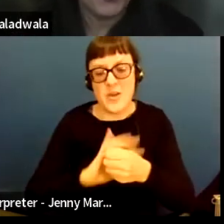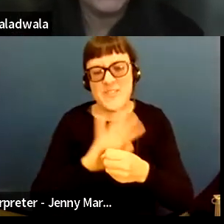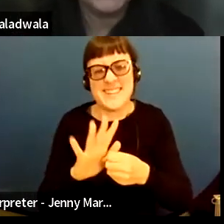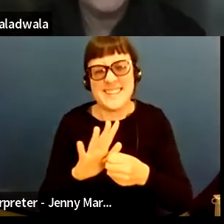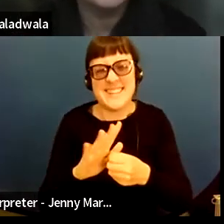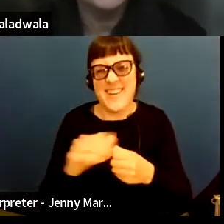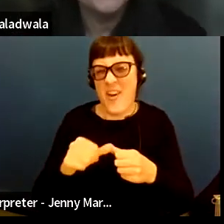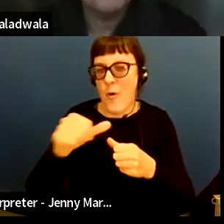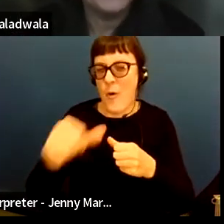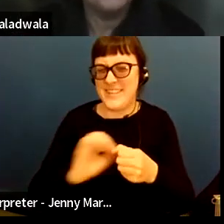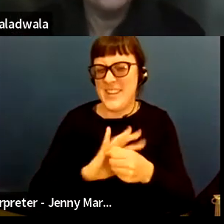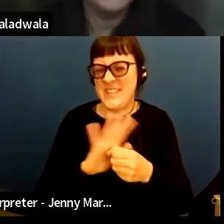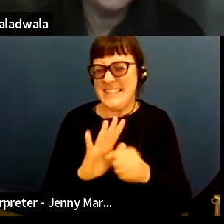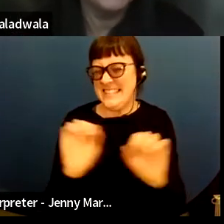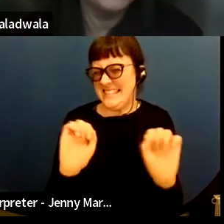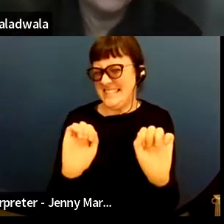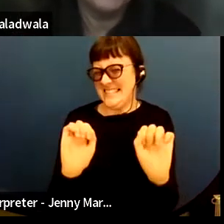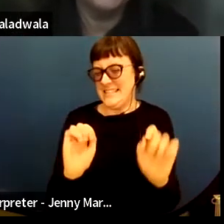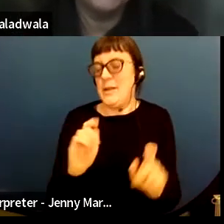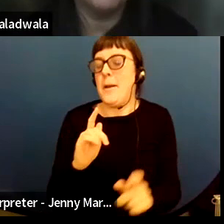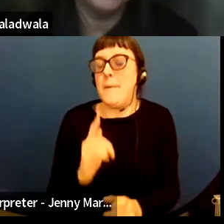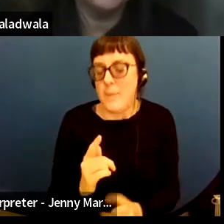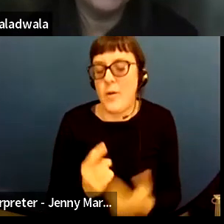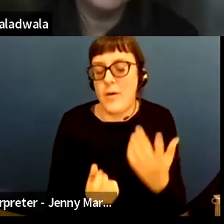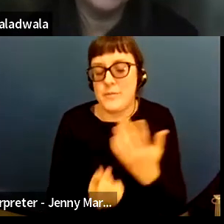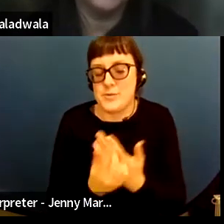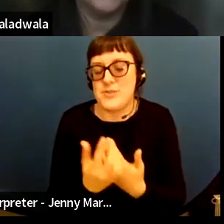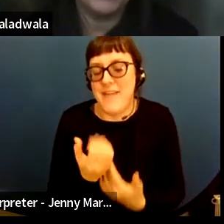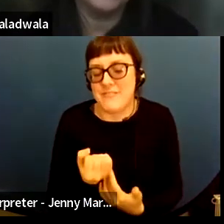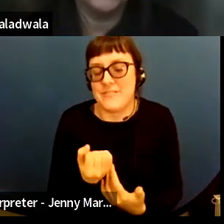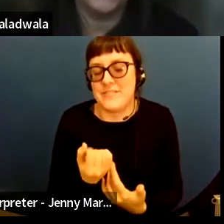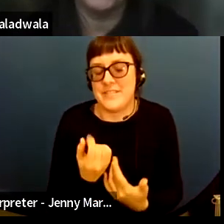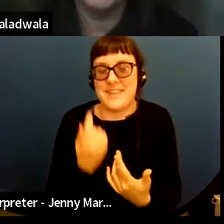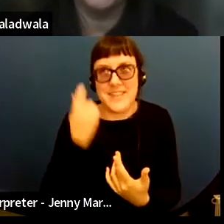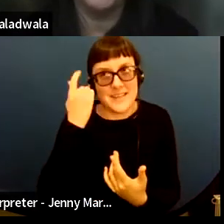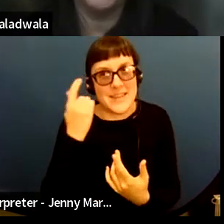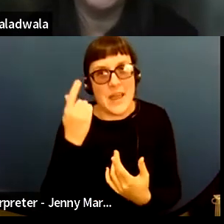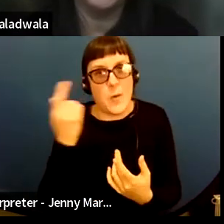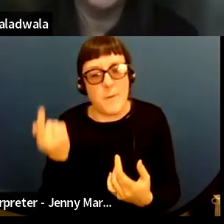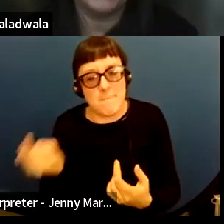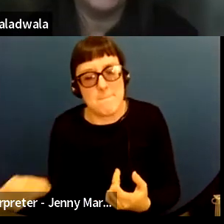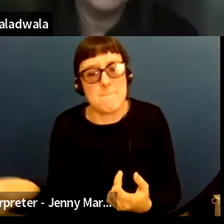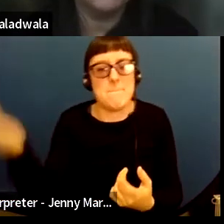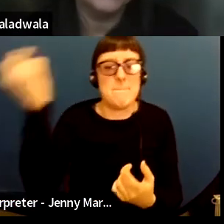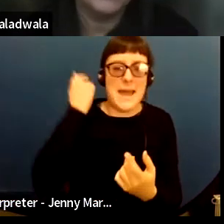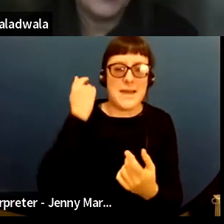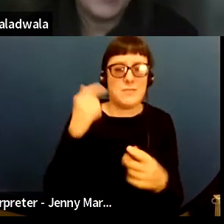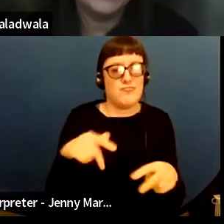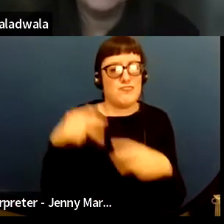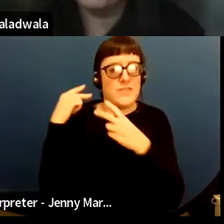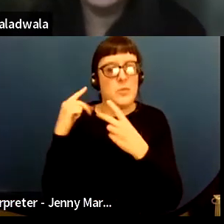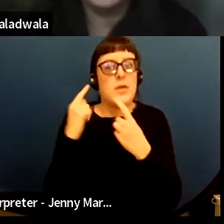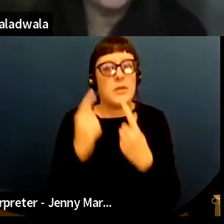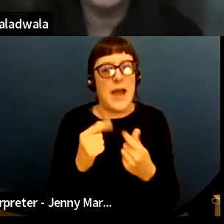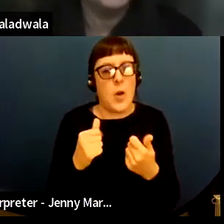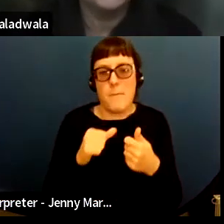quite post yet, but it really does present an opportunity for us to reconsider, go back to the drawing board and look at what we can do better and differently. And